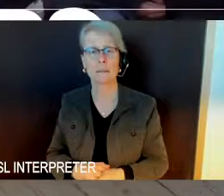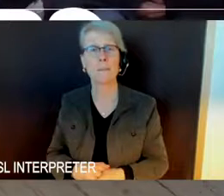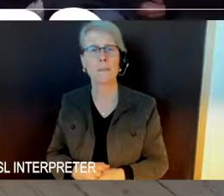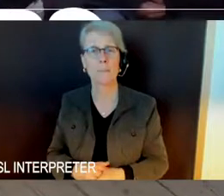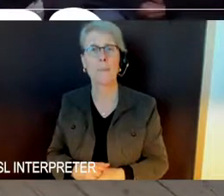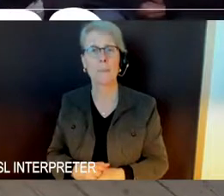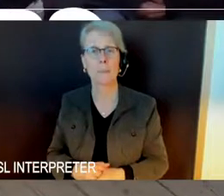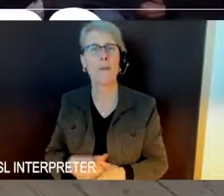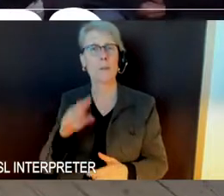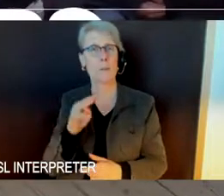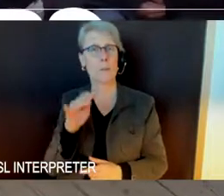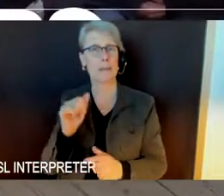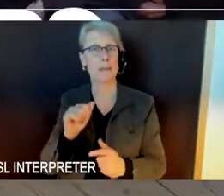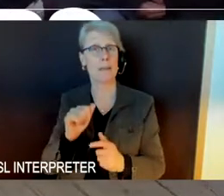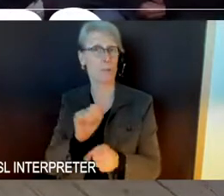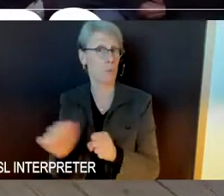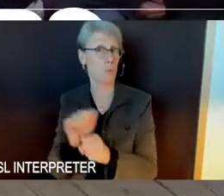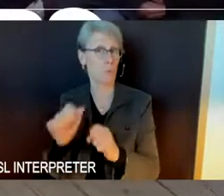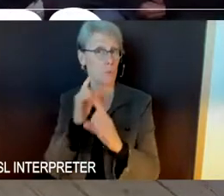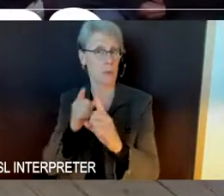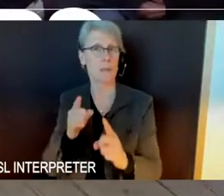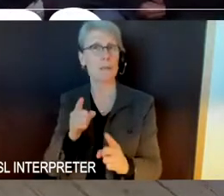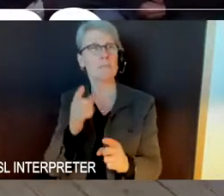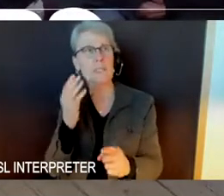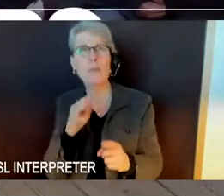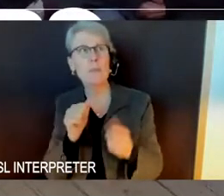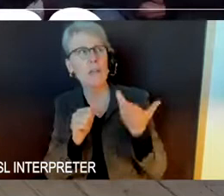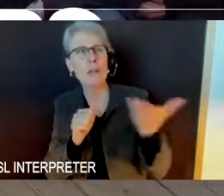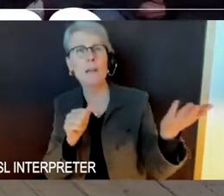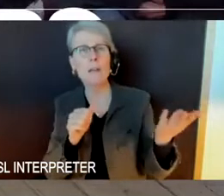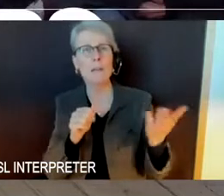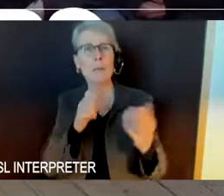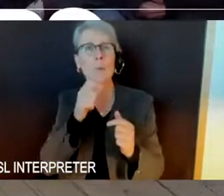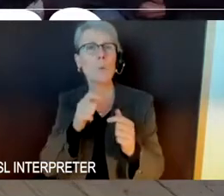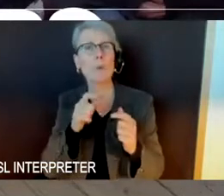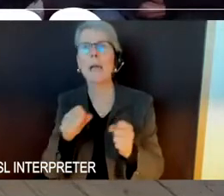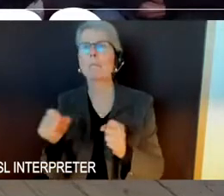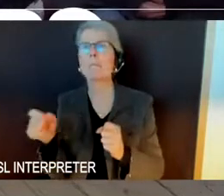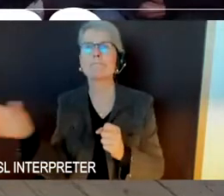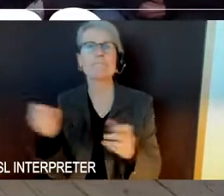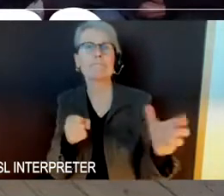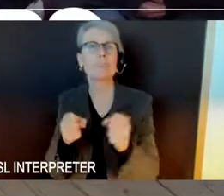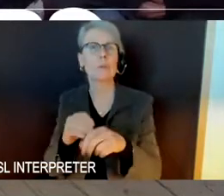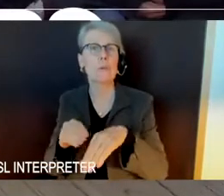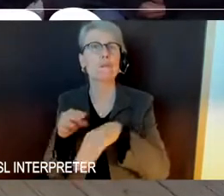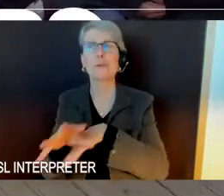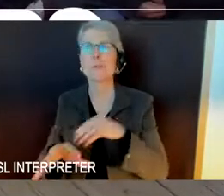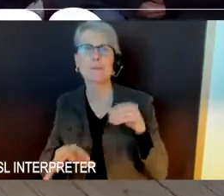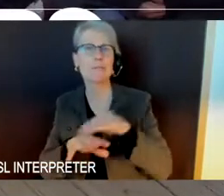So essentially what we want to do as a media is identify exactly as media does. Who are your